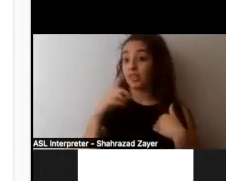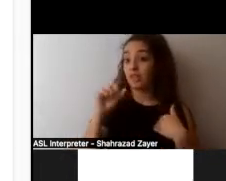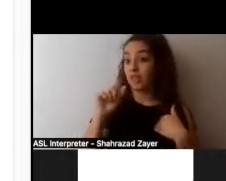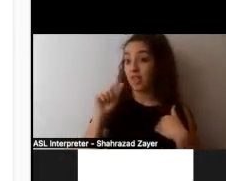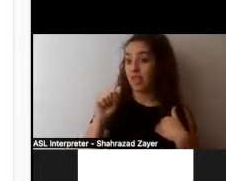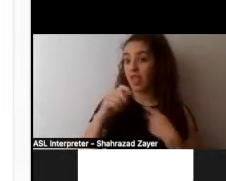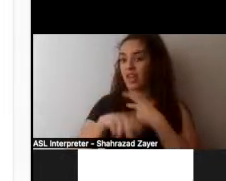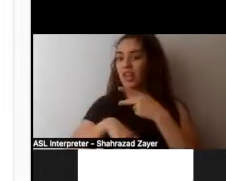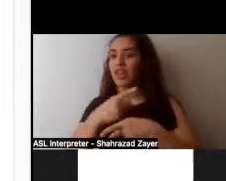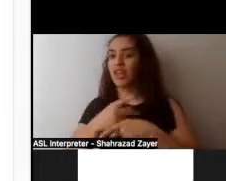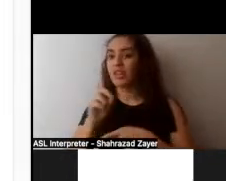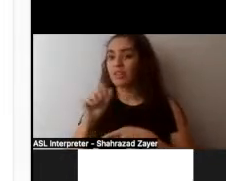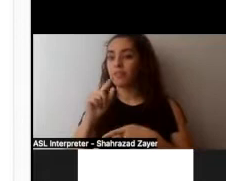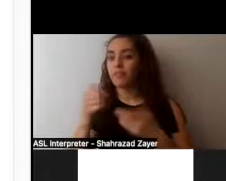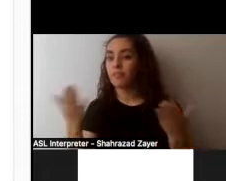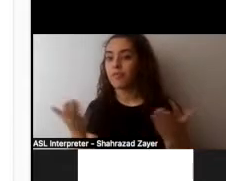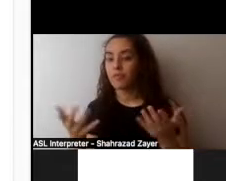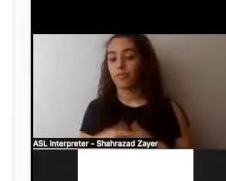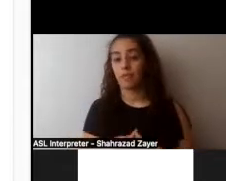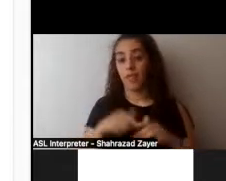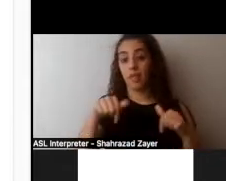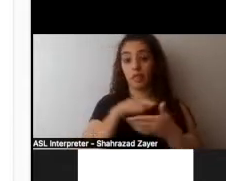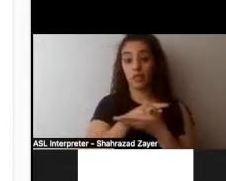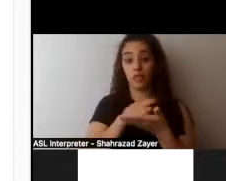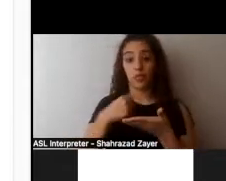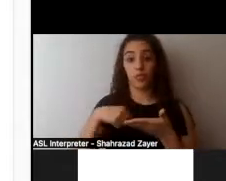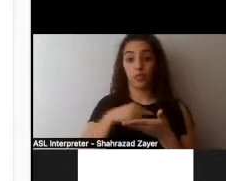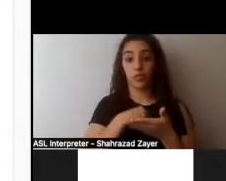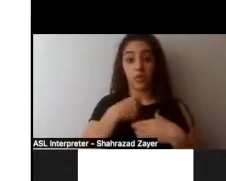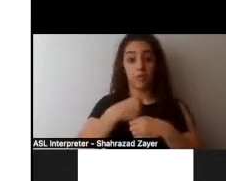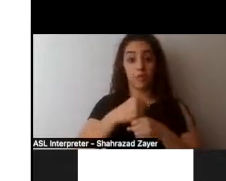of this, we've created an initial data portrait of Orange County.